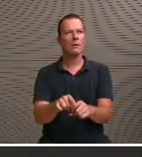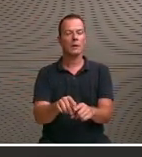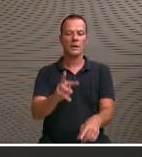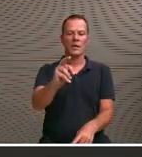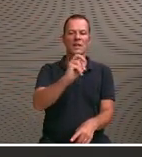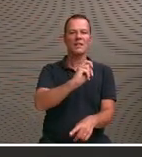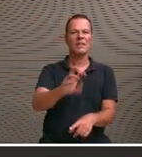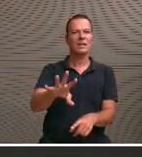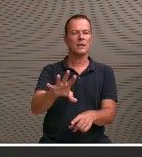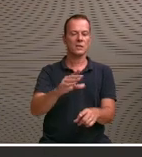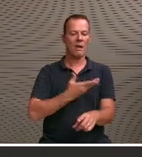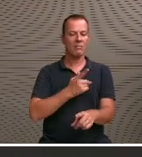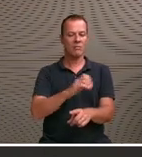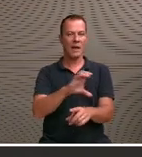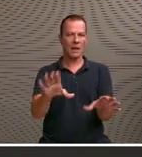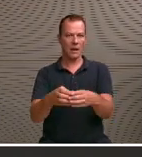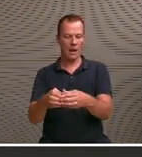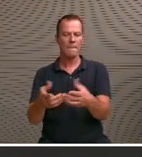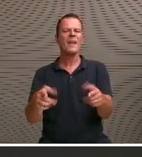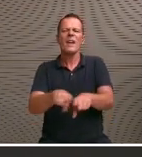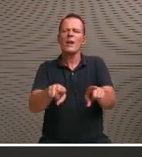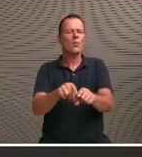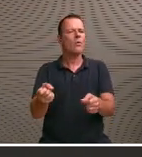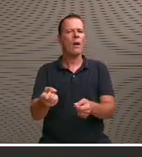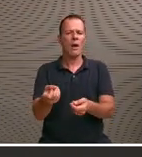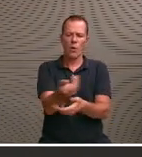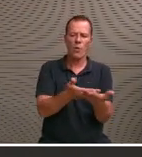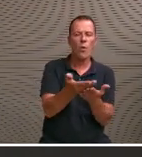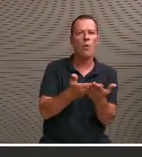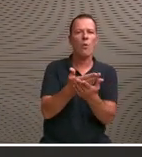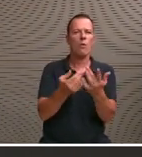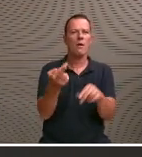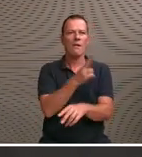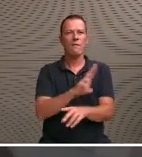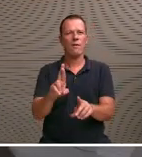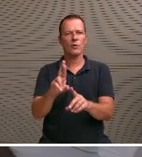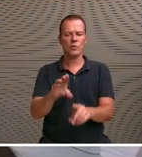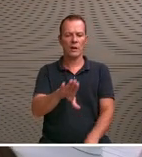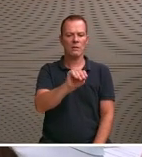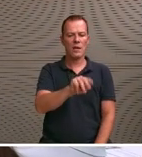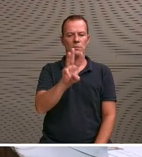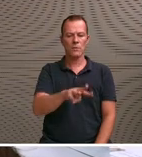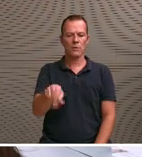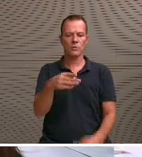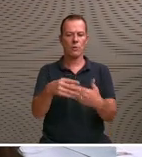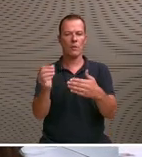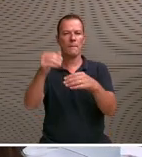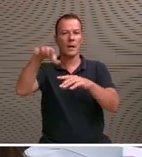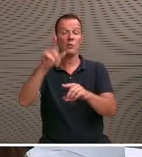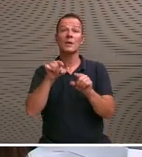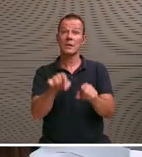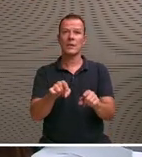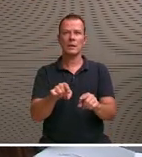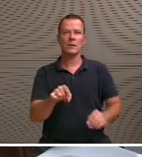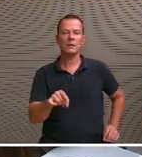businesses with values of over $10 billion. And could yours be one of them? Based on our work